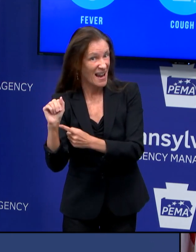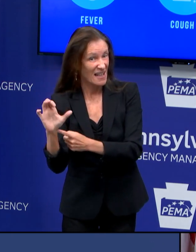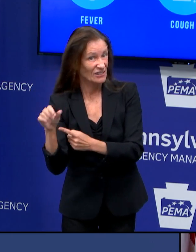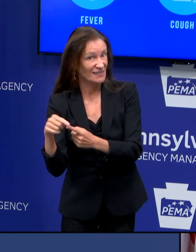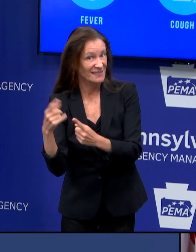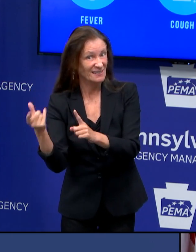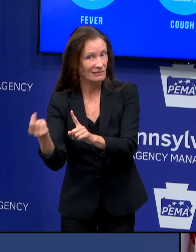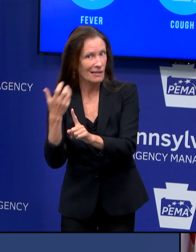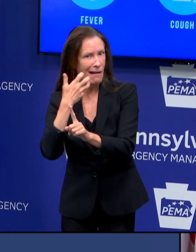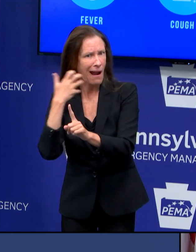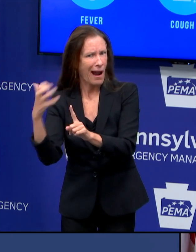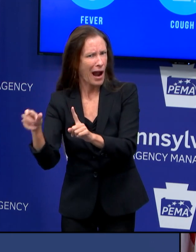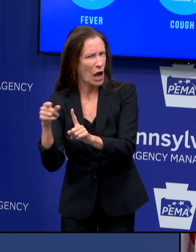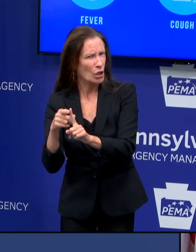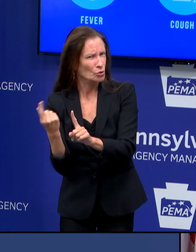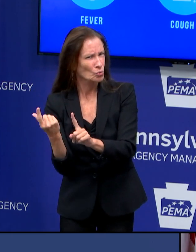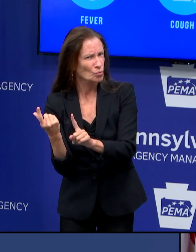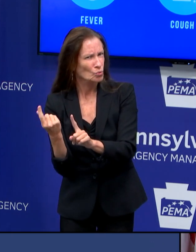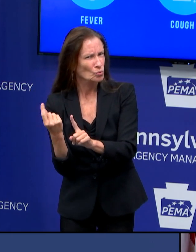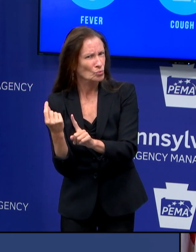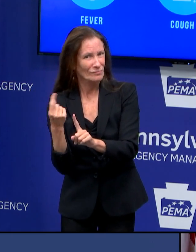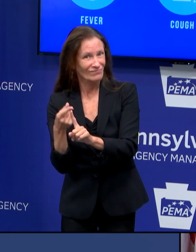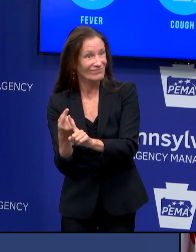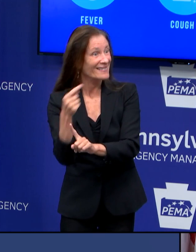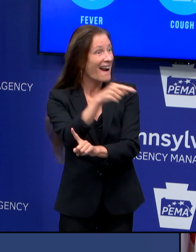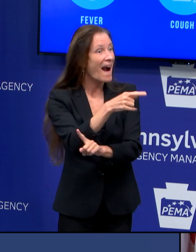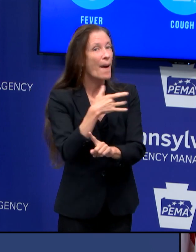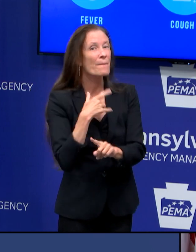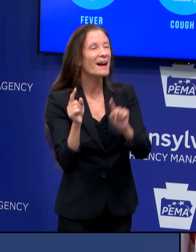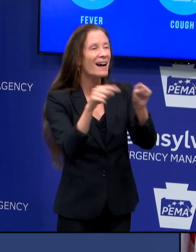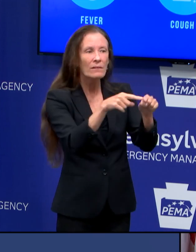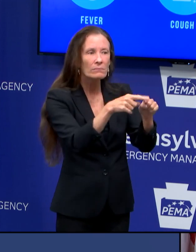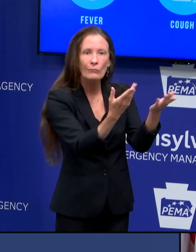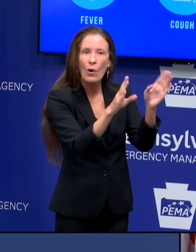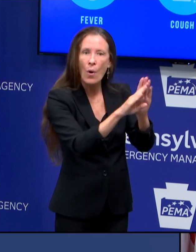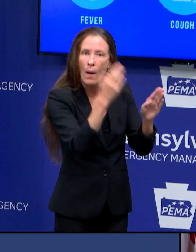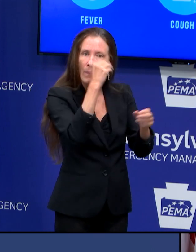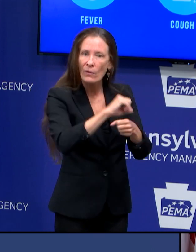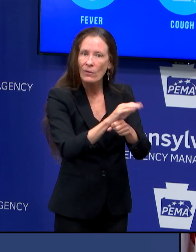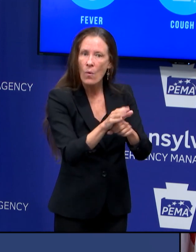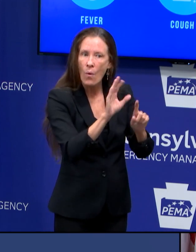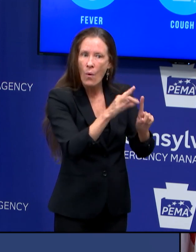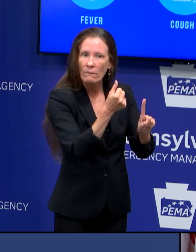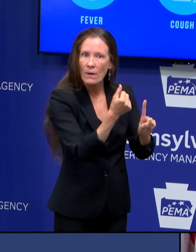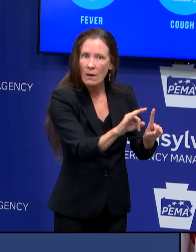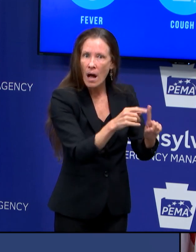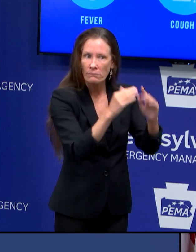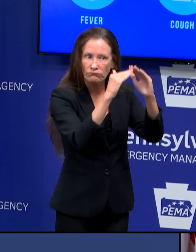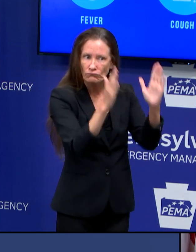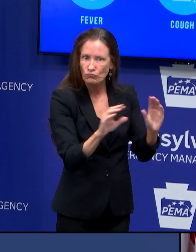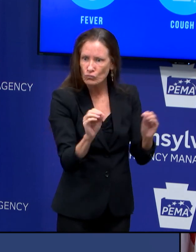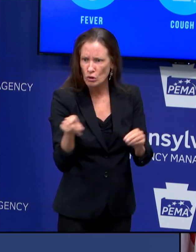Are there any options in place to help those people who don't have air conditioning at home? Okay.